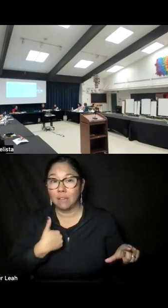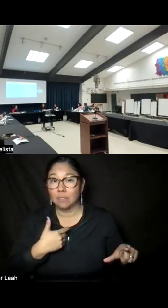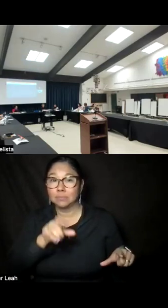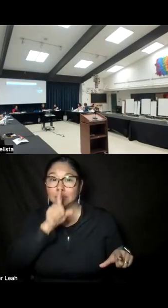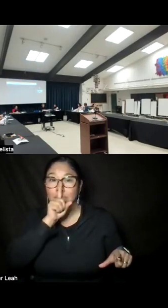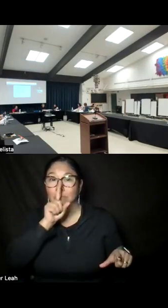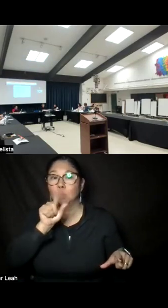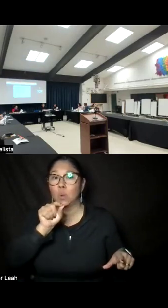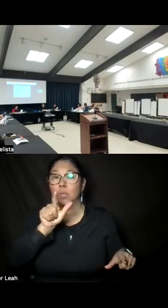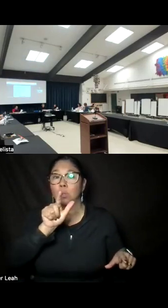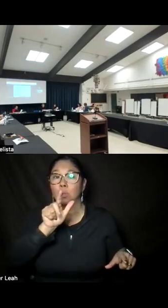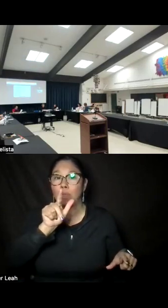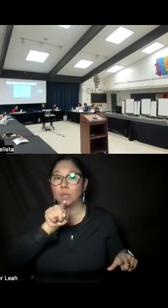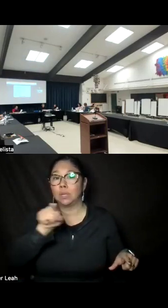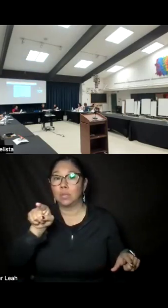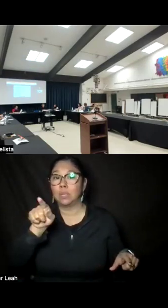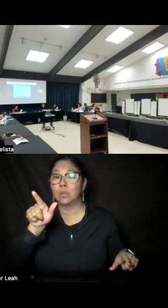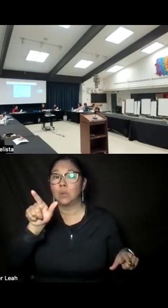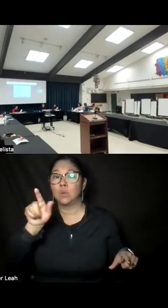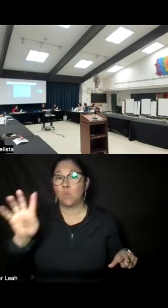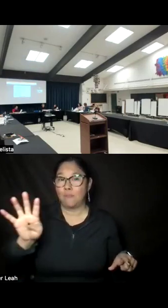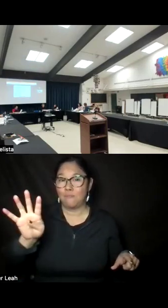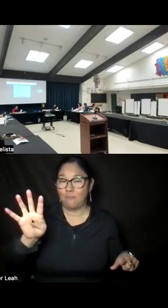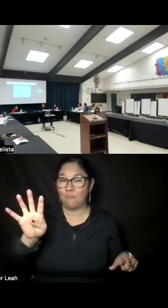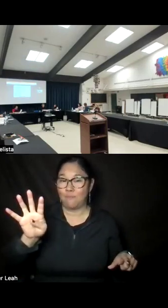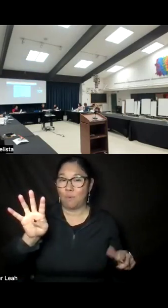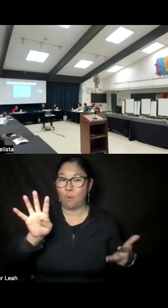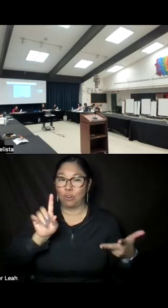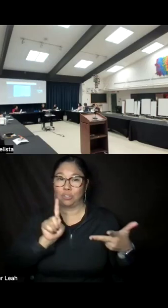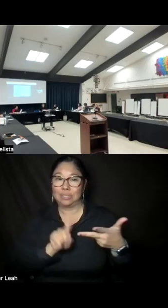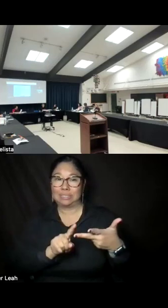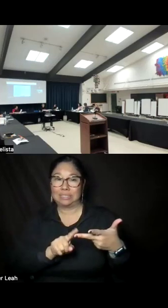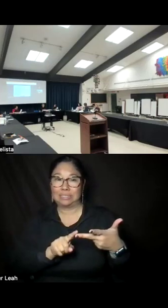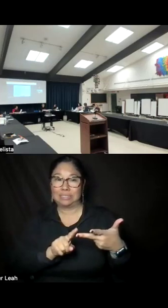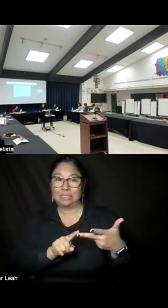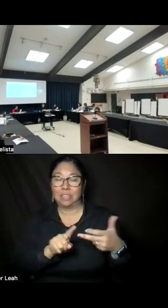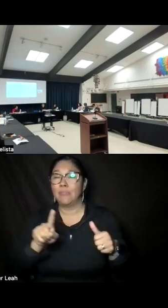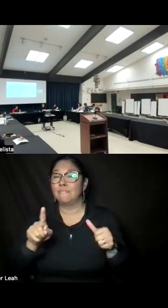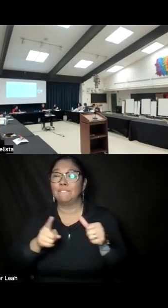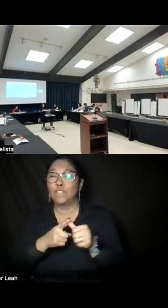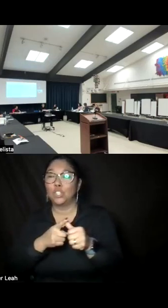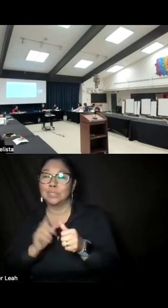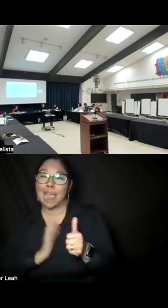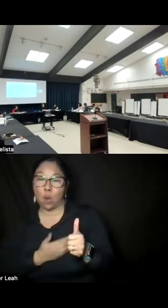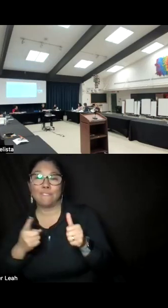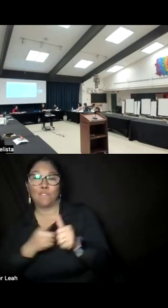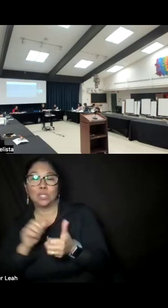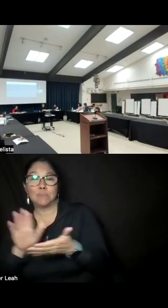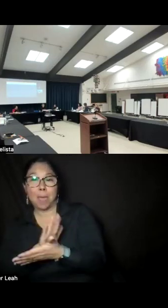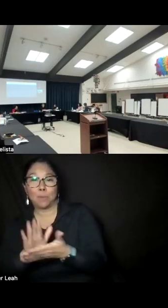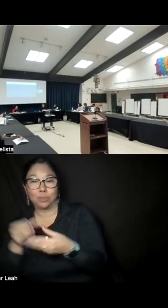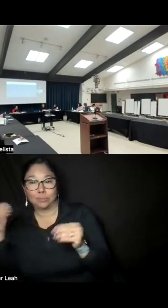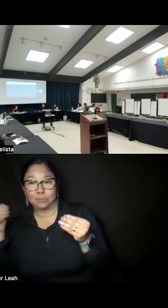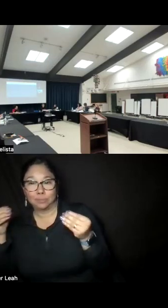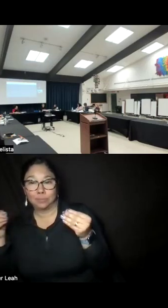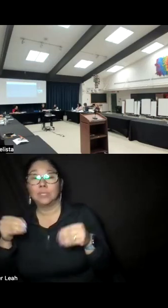So 23-24 Title I budget. yeah, it's the first printout after the initial questions from budget, if you're looking